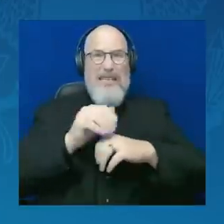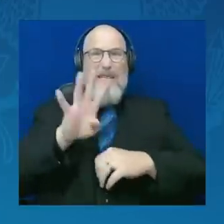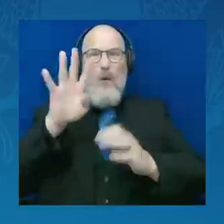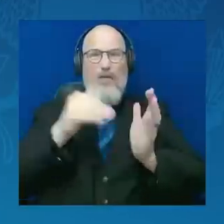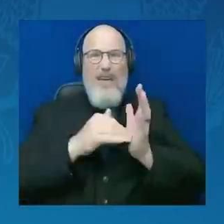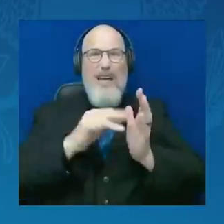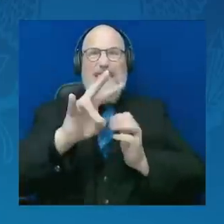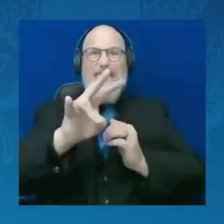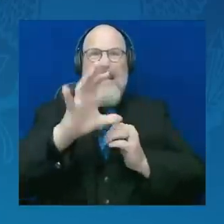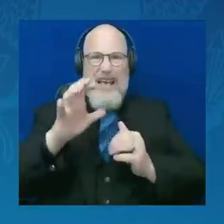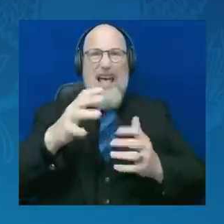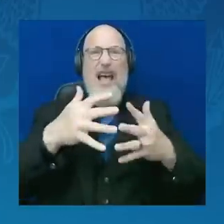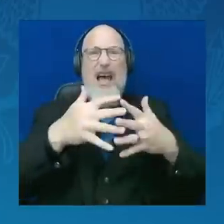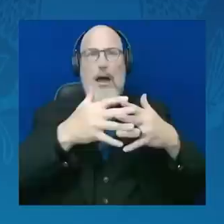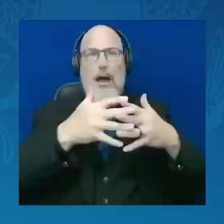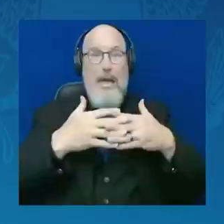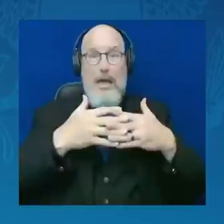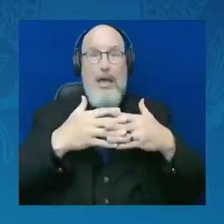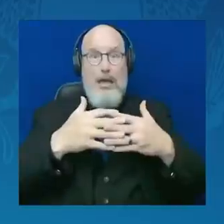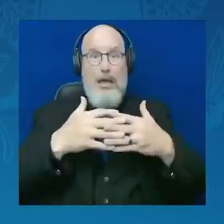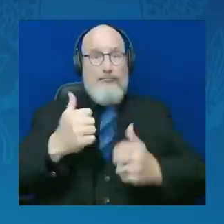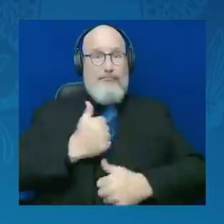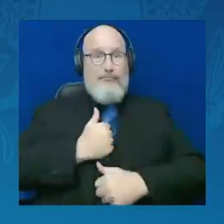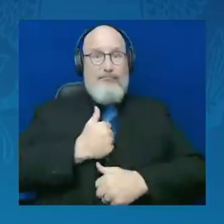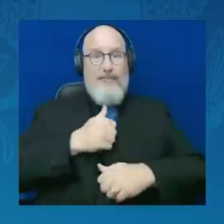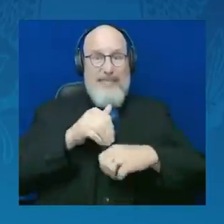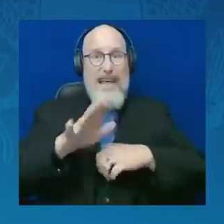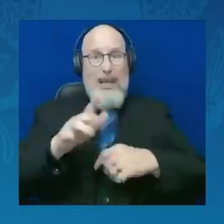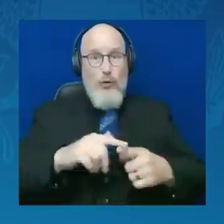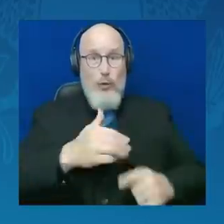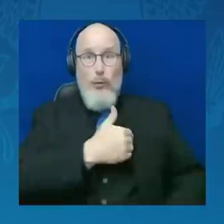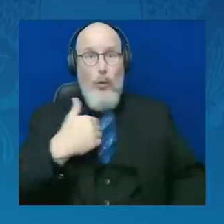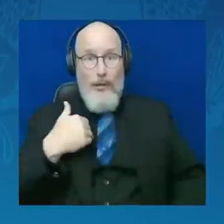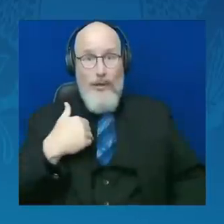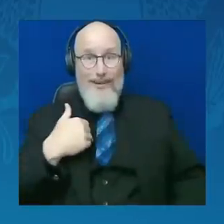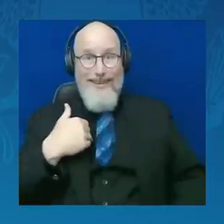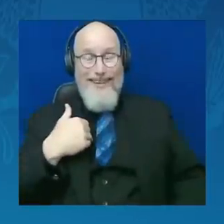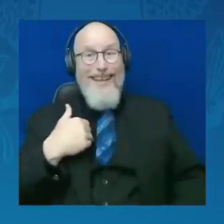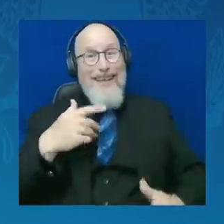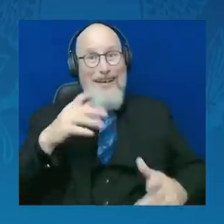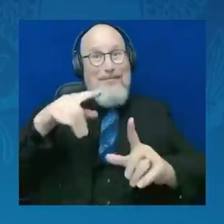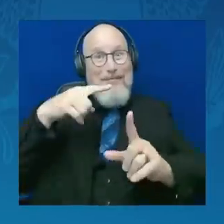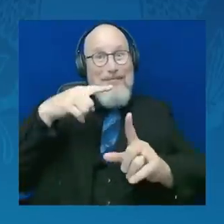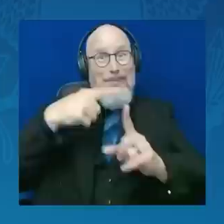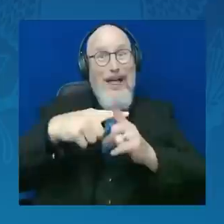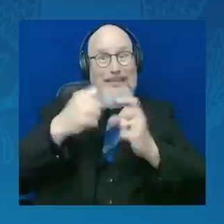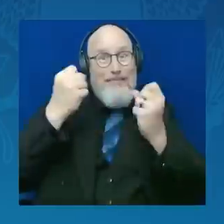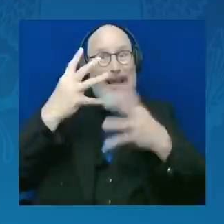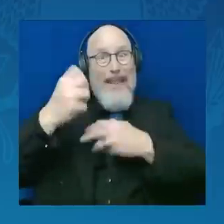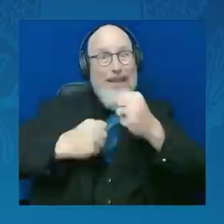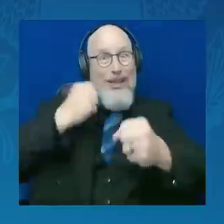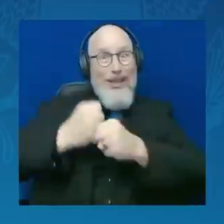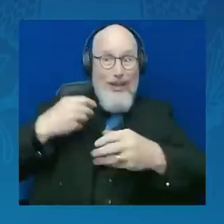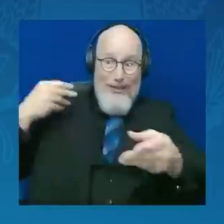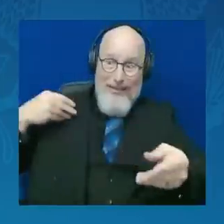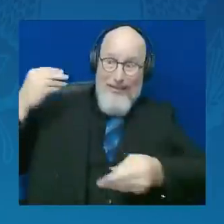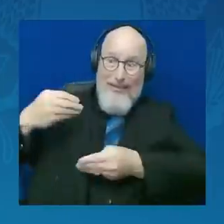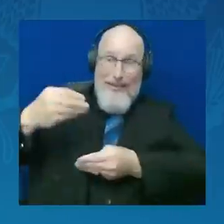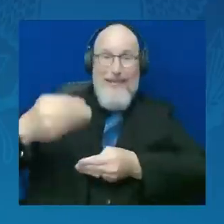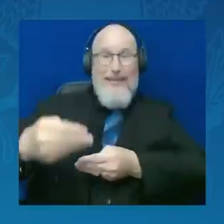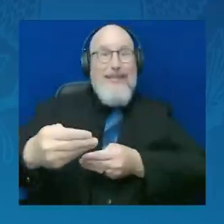Poland. That's on top of the years of rotation of about 5,000 American troops in